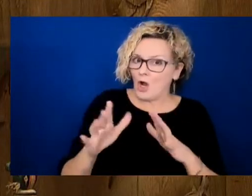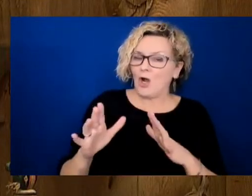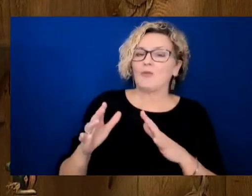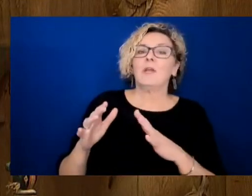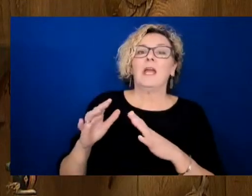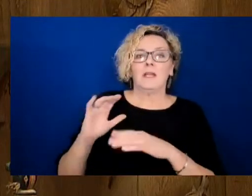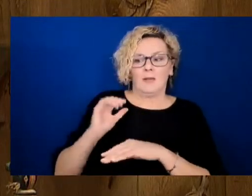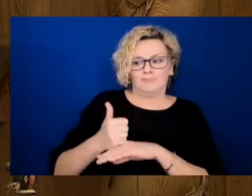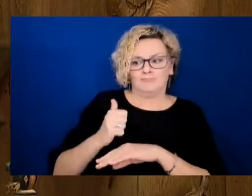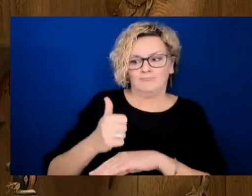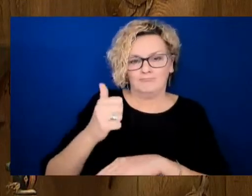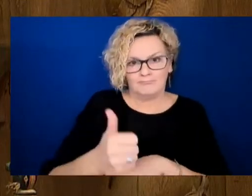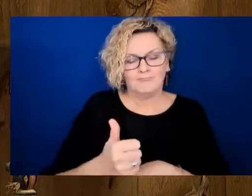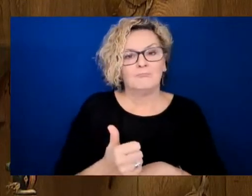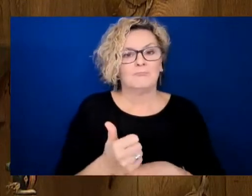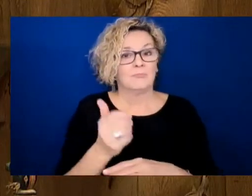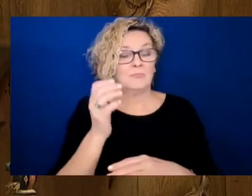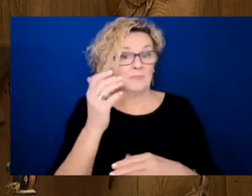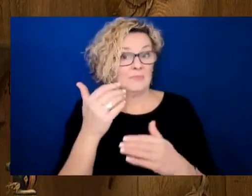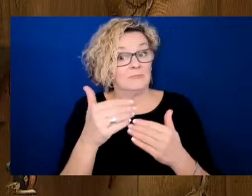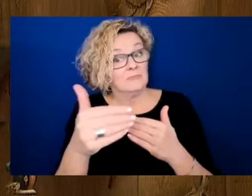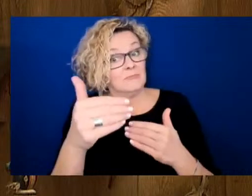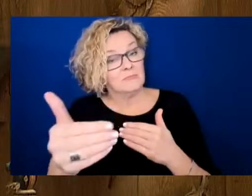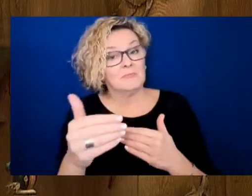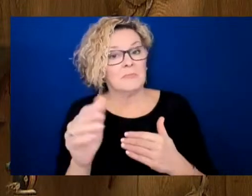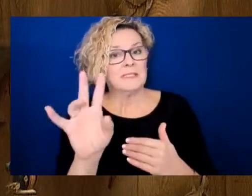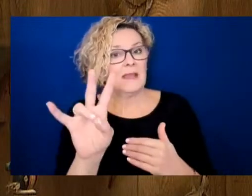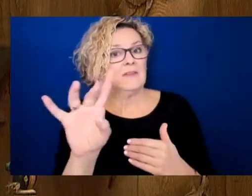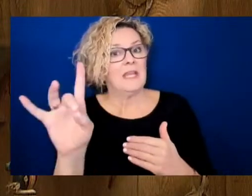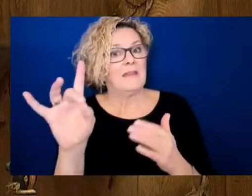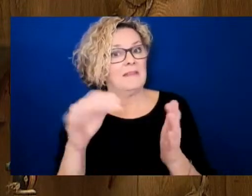homes that are either complete or on the way.